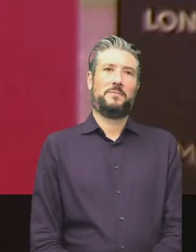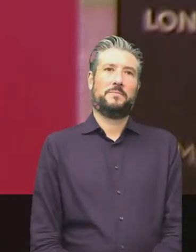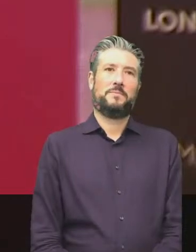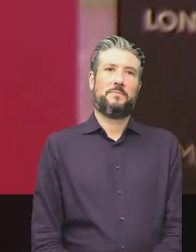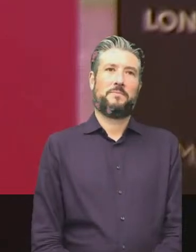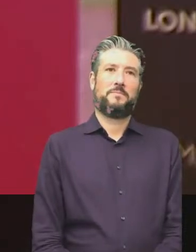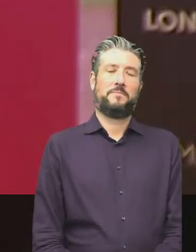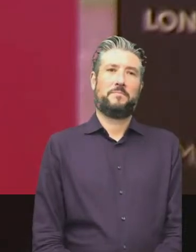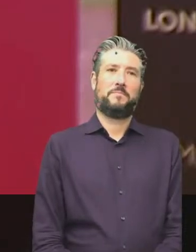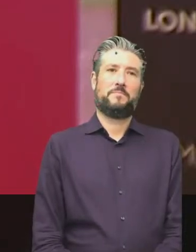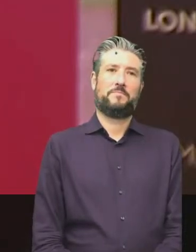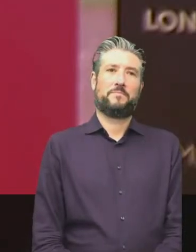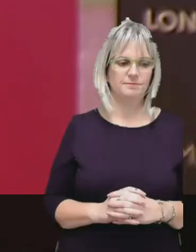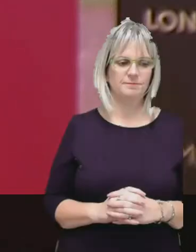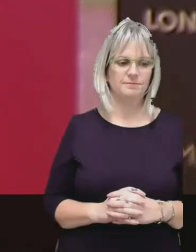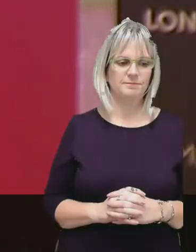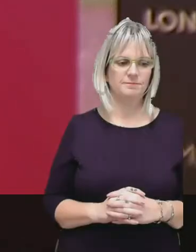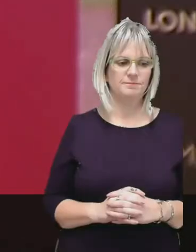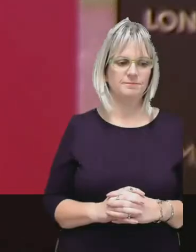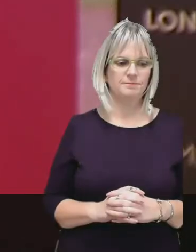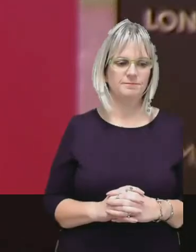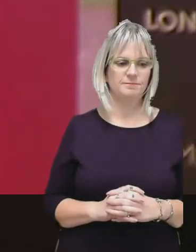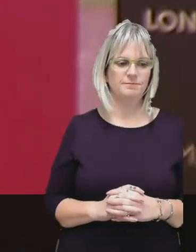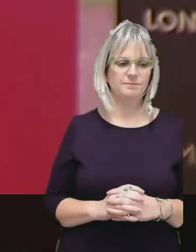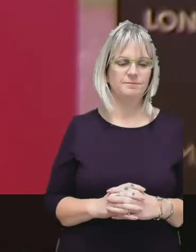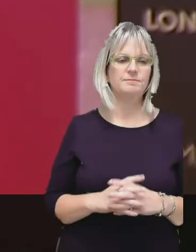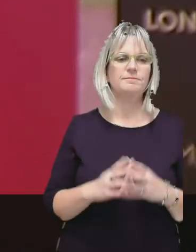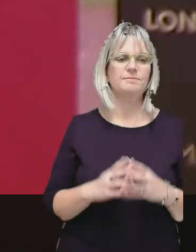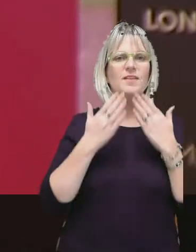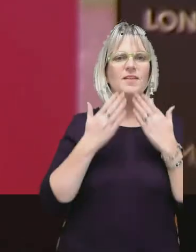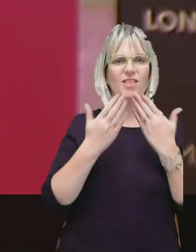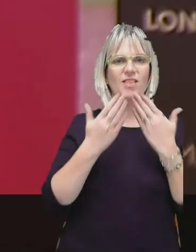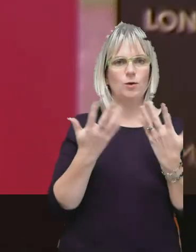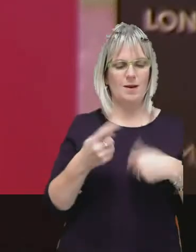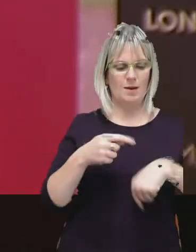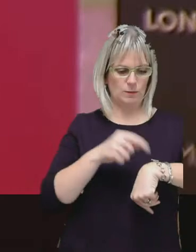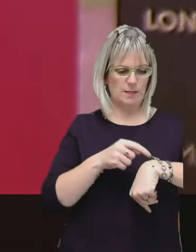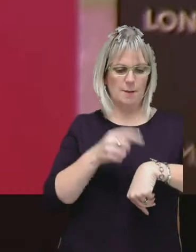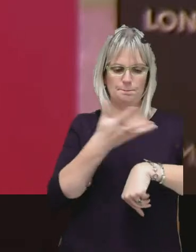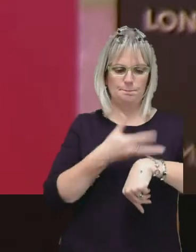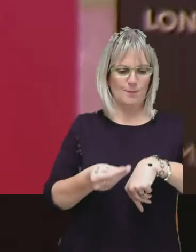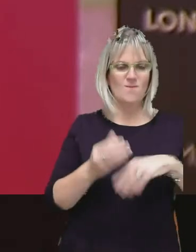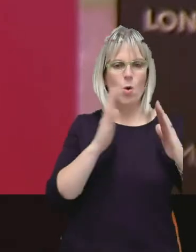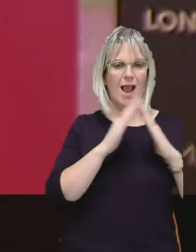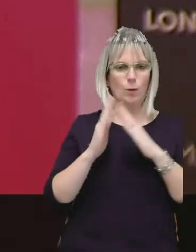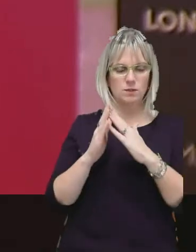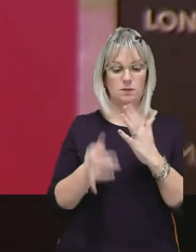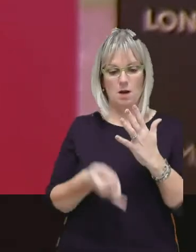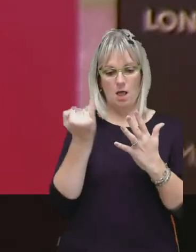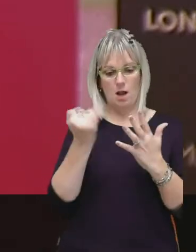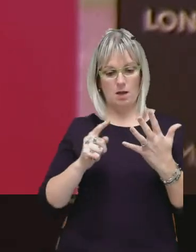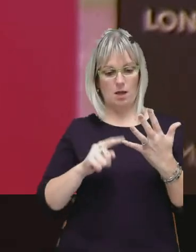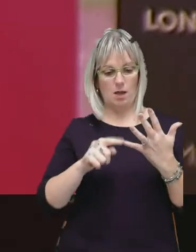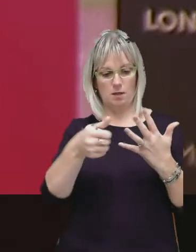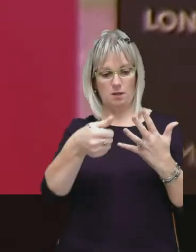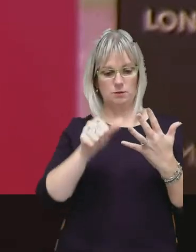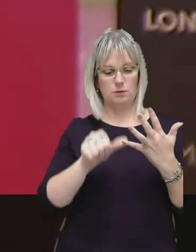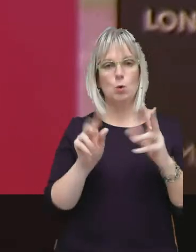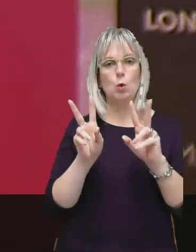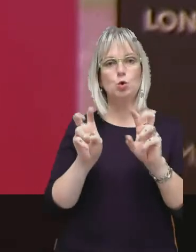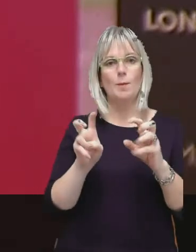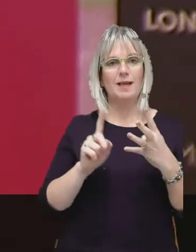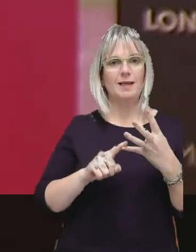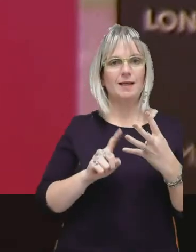of time on housing. So let's very swiftly move on to our next topic, which is